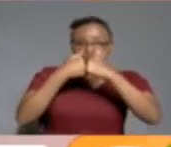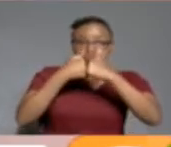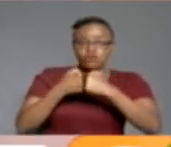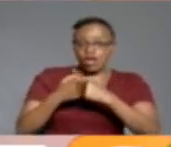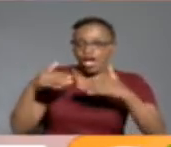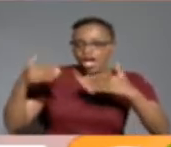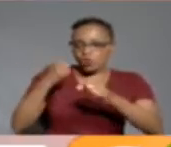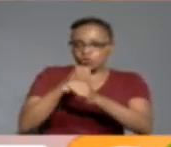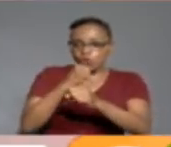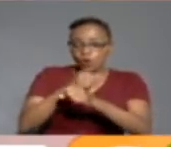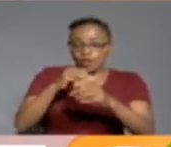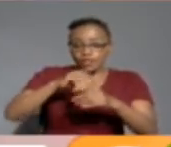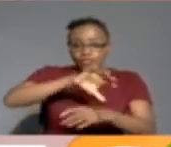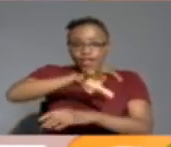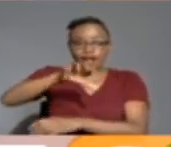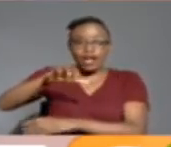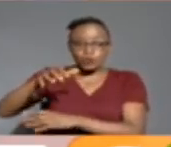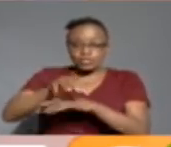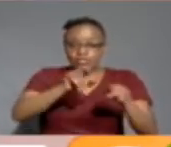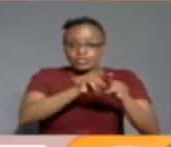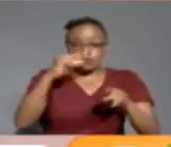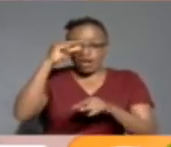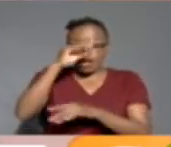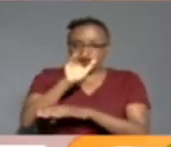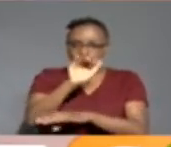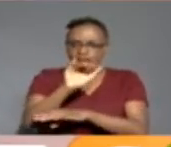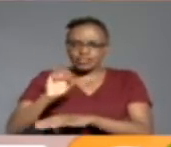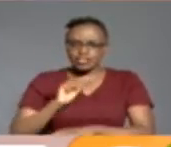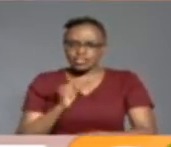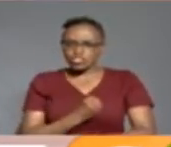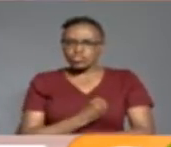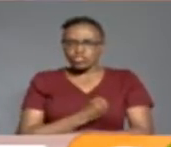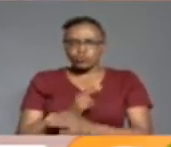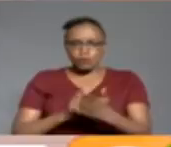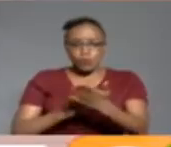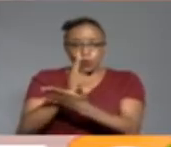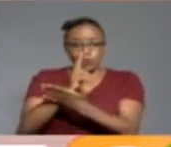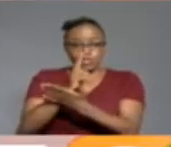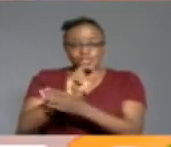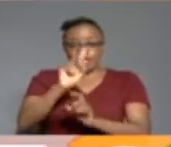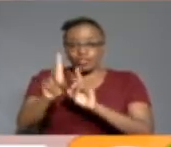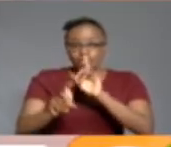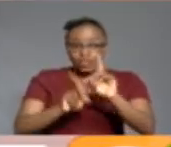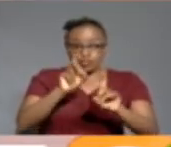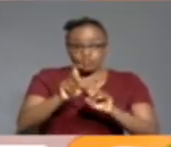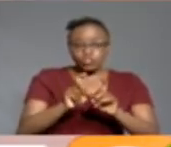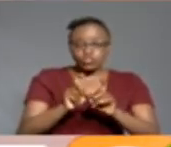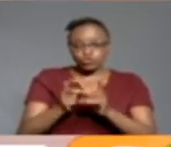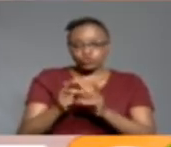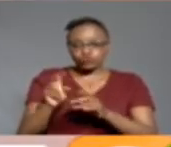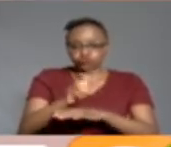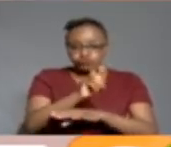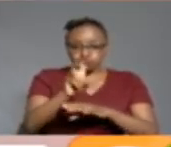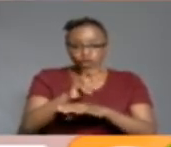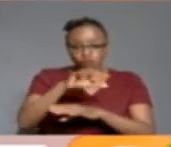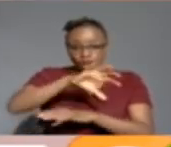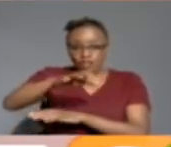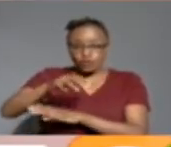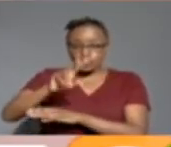running of affairs in the county, even as the governor urged senators to be genuine in the quest to oversight counties.